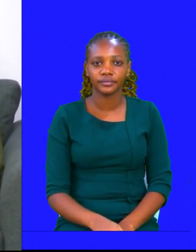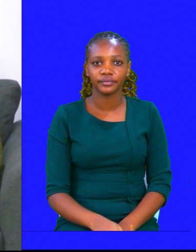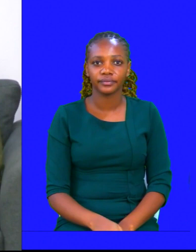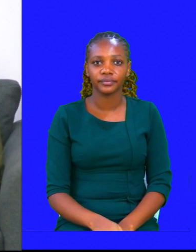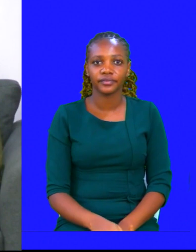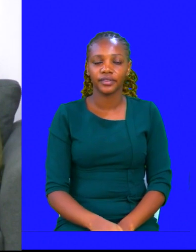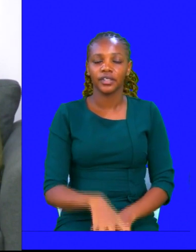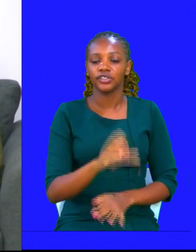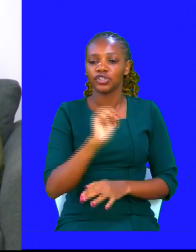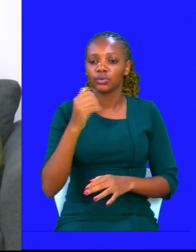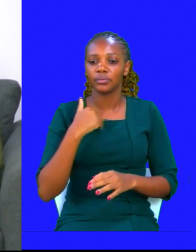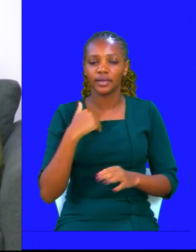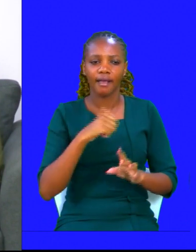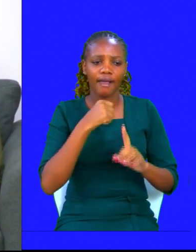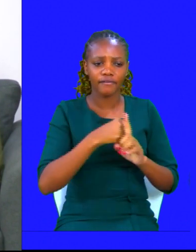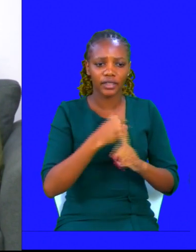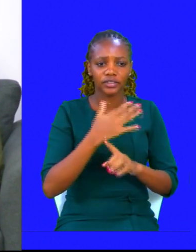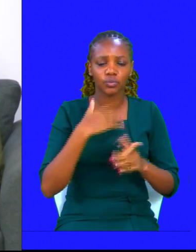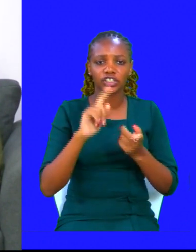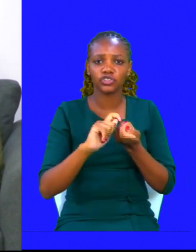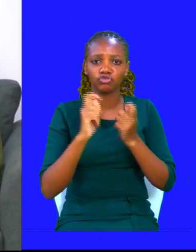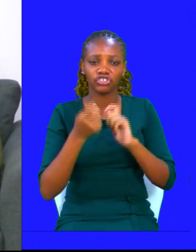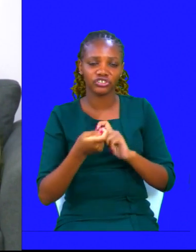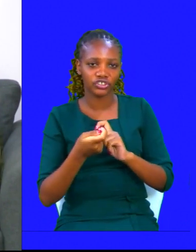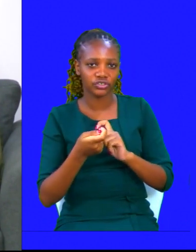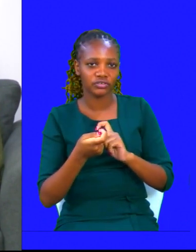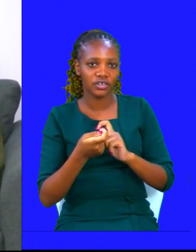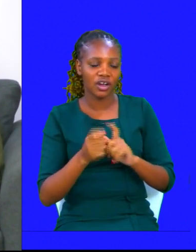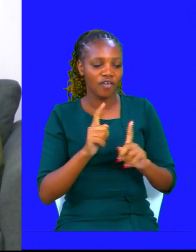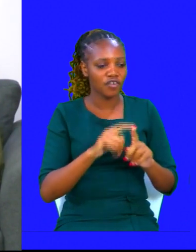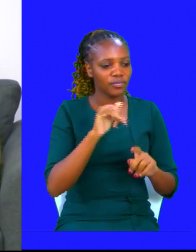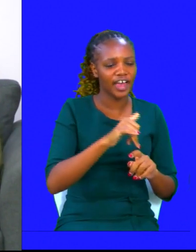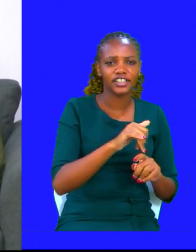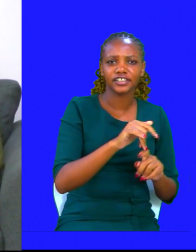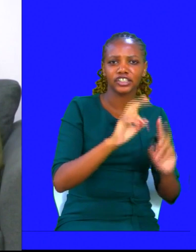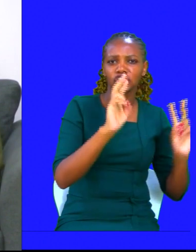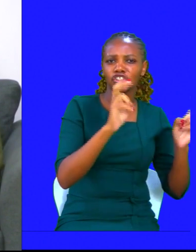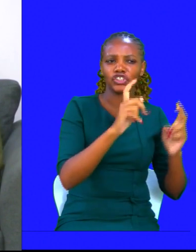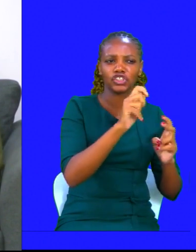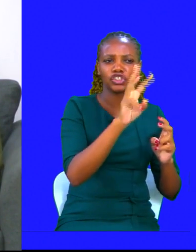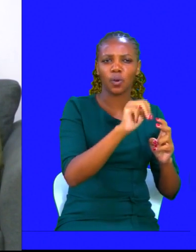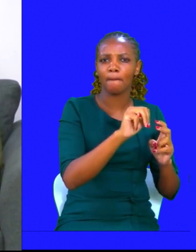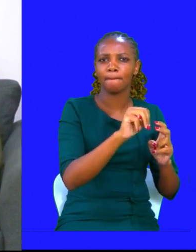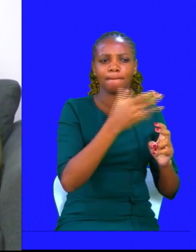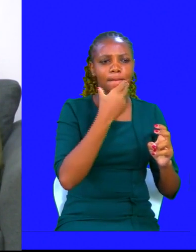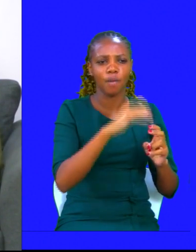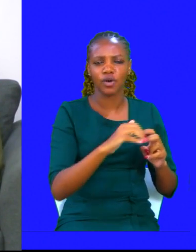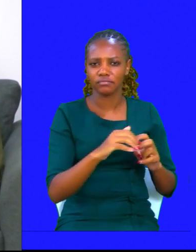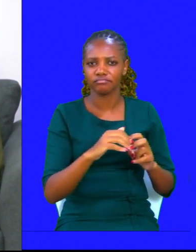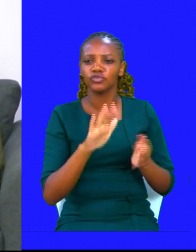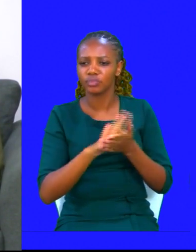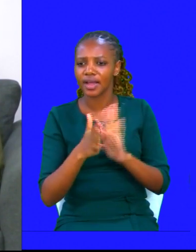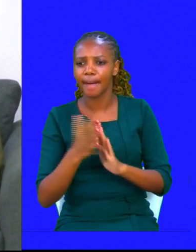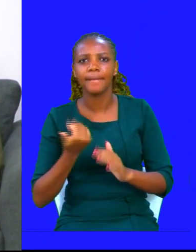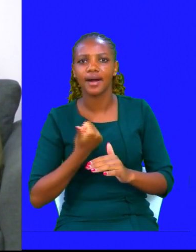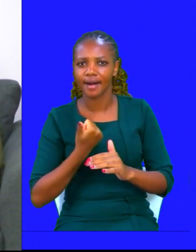a tomboy with a very deep voice to getting to where I am. And sometimes some people meet them and they're like, how did you